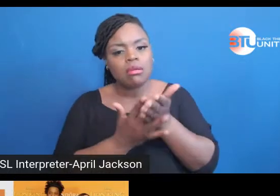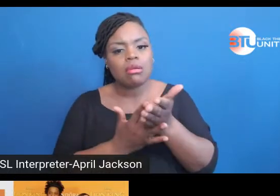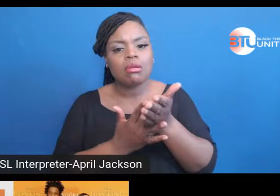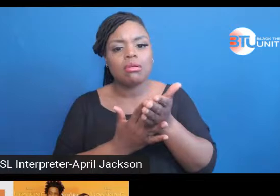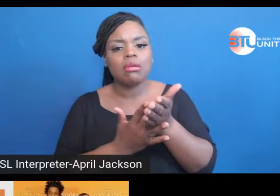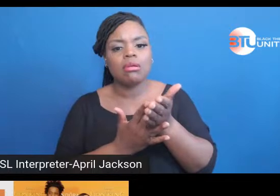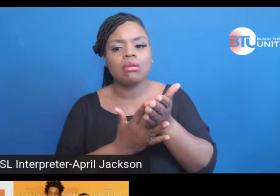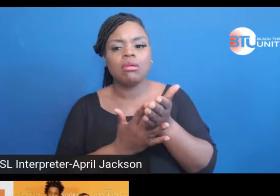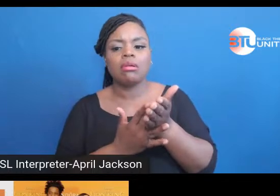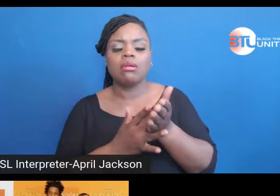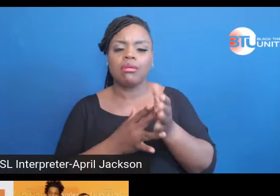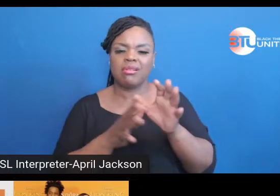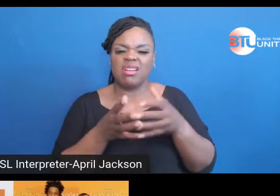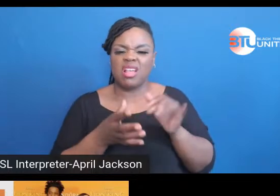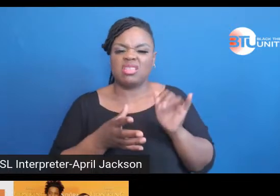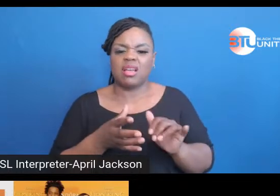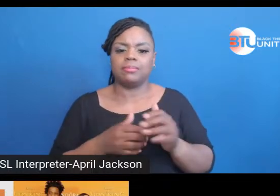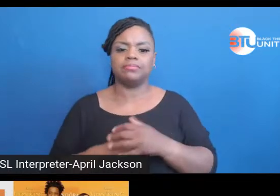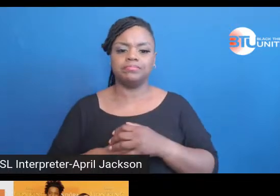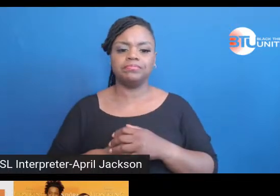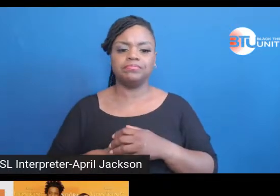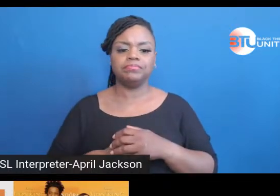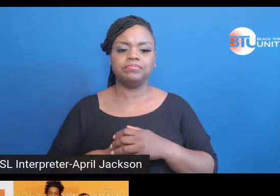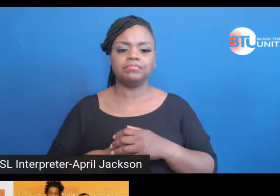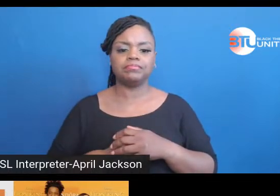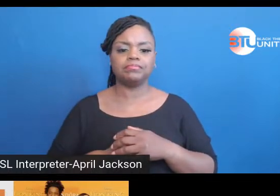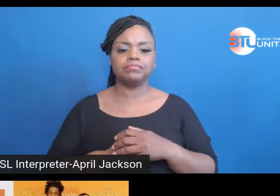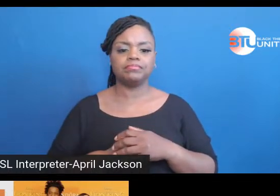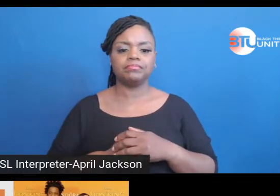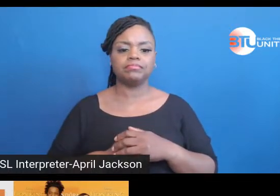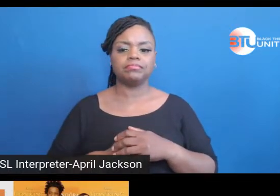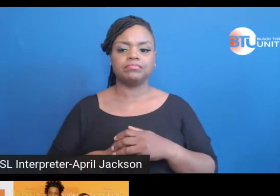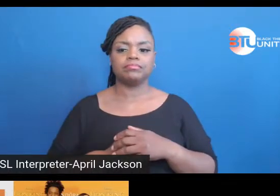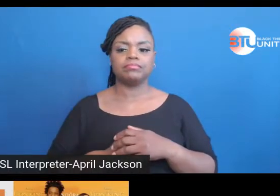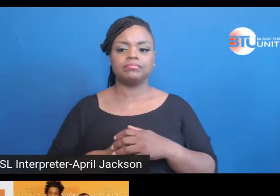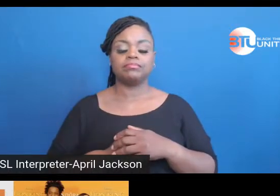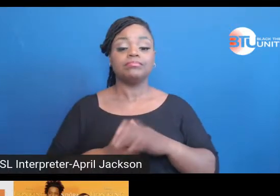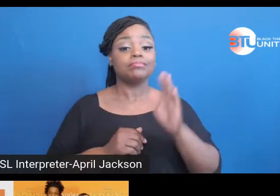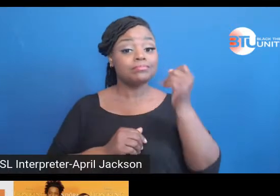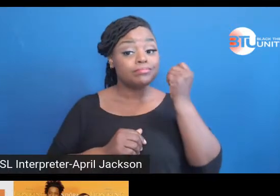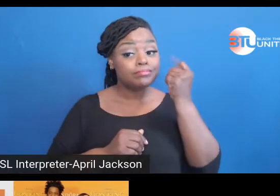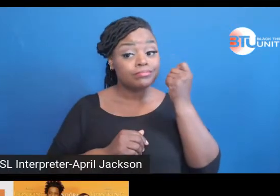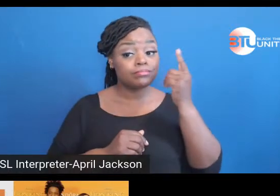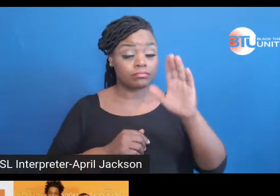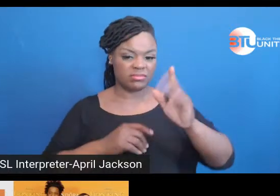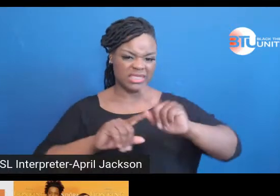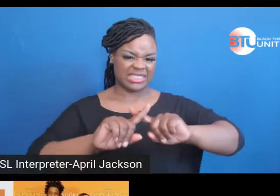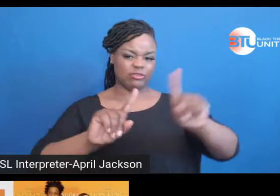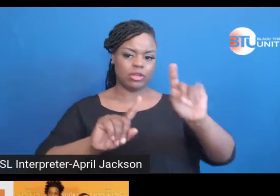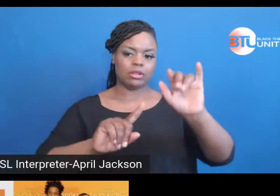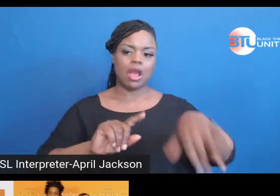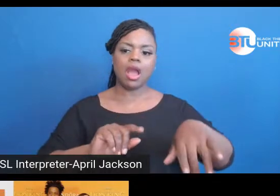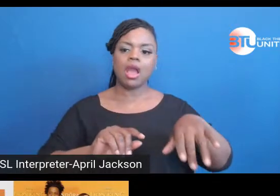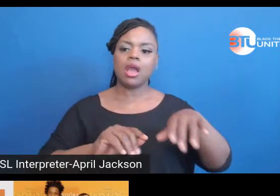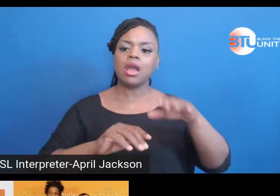However, unlike a partnership, you are fully protected